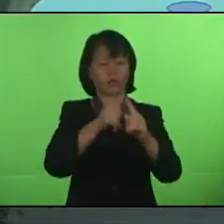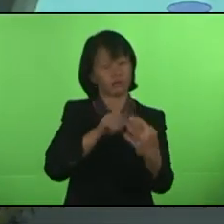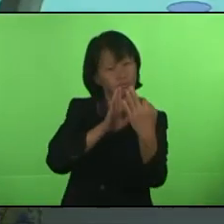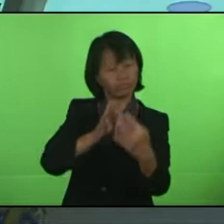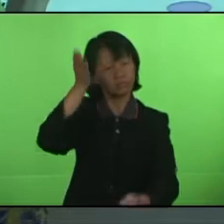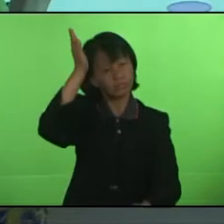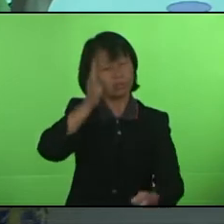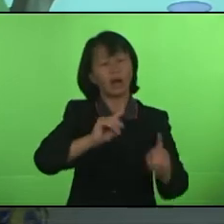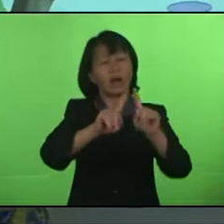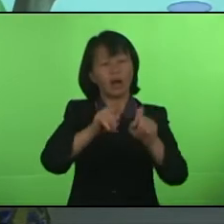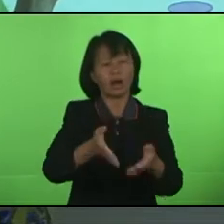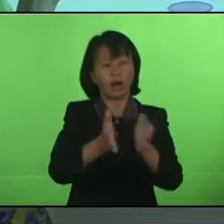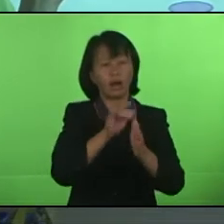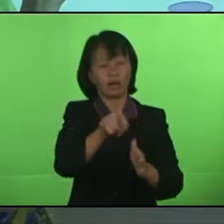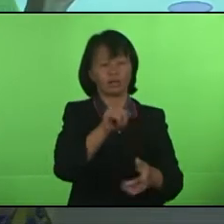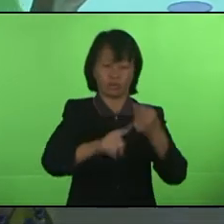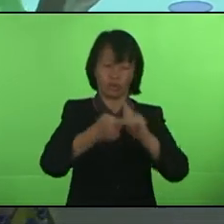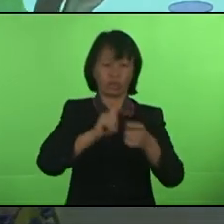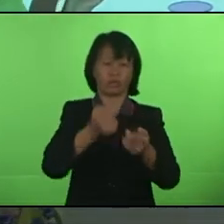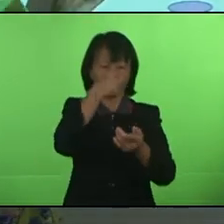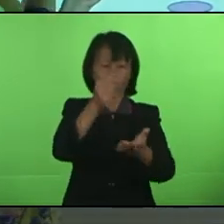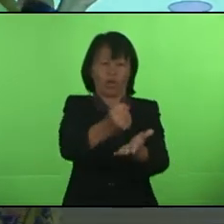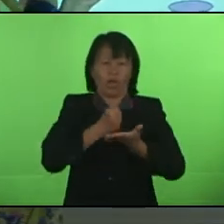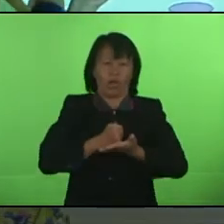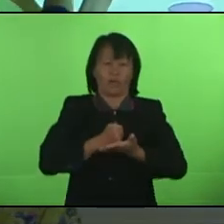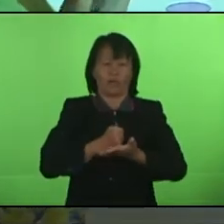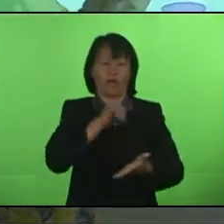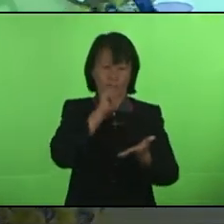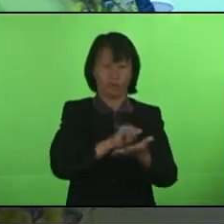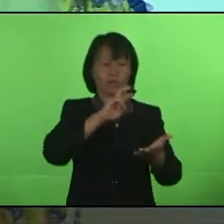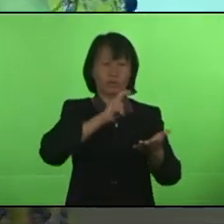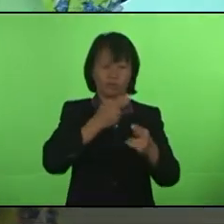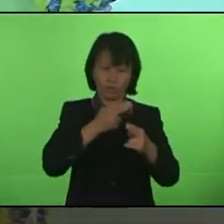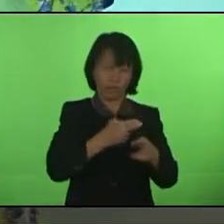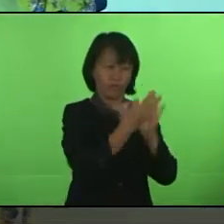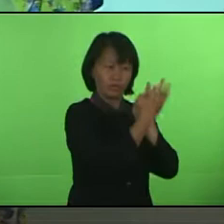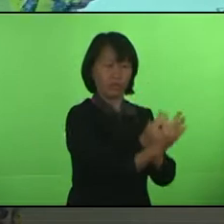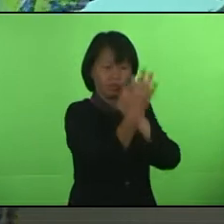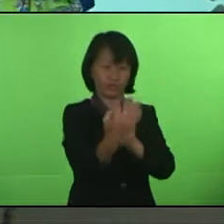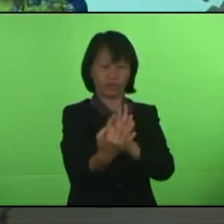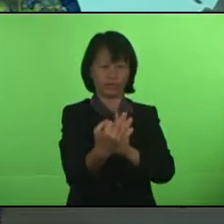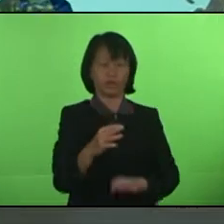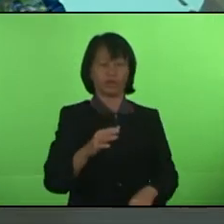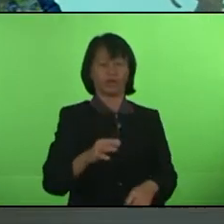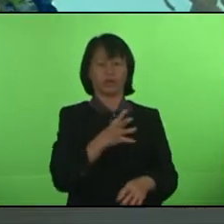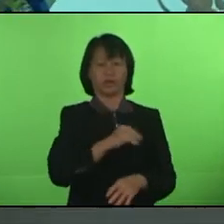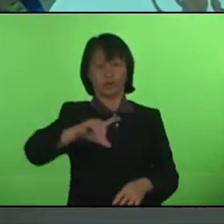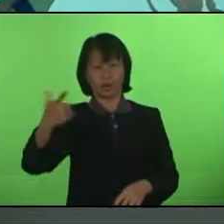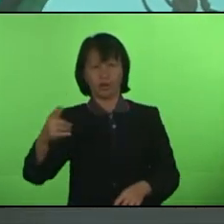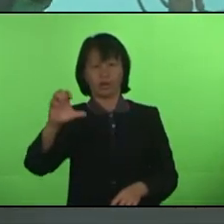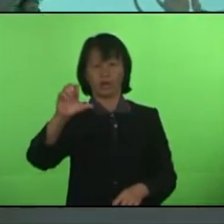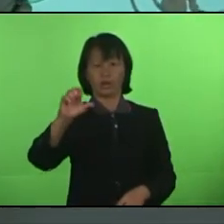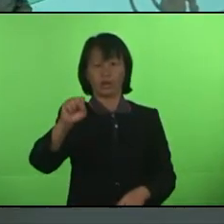this is one of the importance of face-to-face learning. Now, on the other hand, you have the SML,